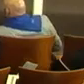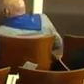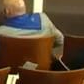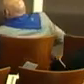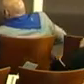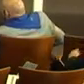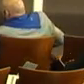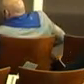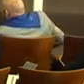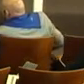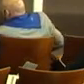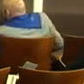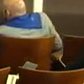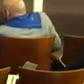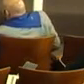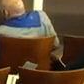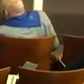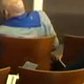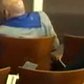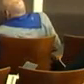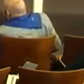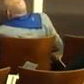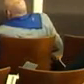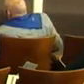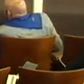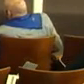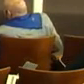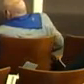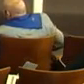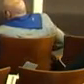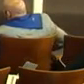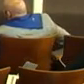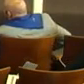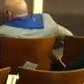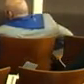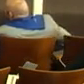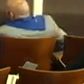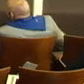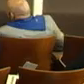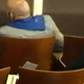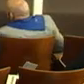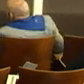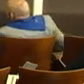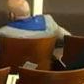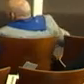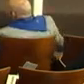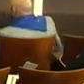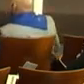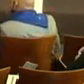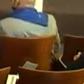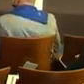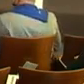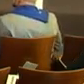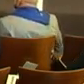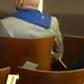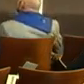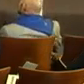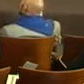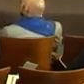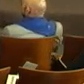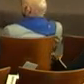church. You see, an installation is a covenant between a pastor and a